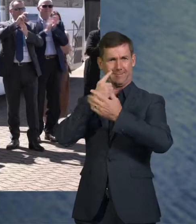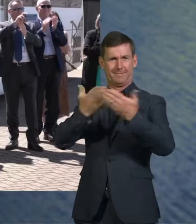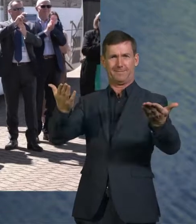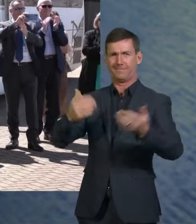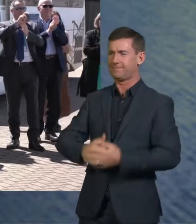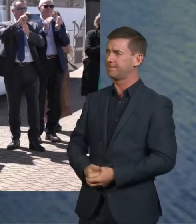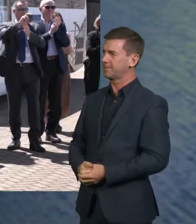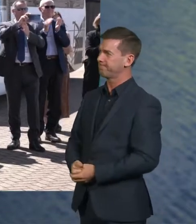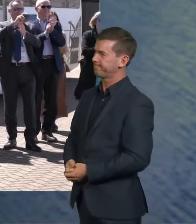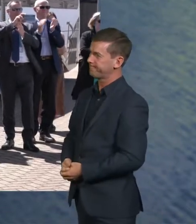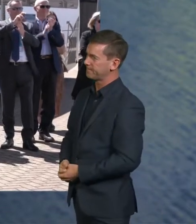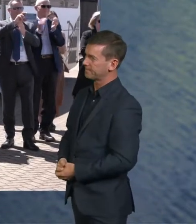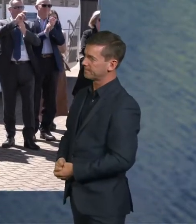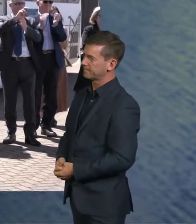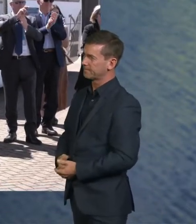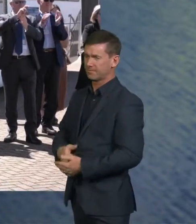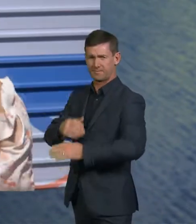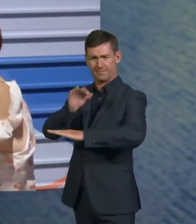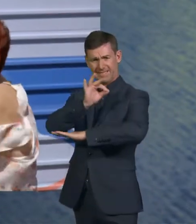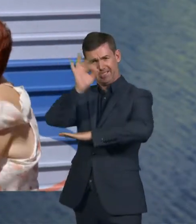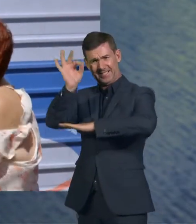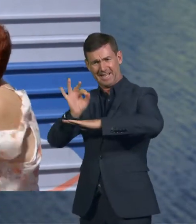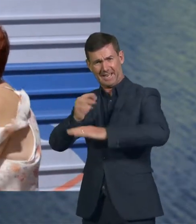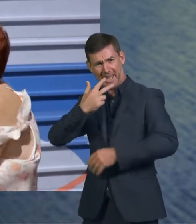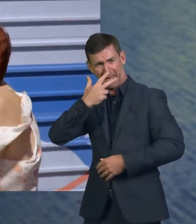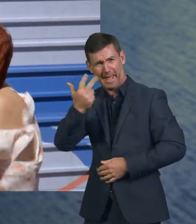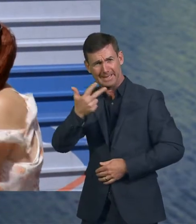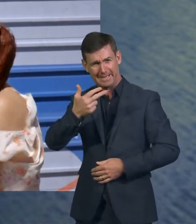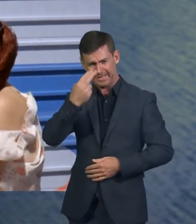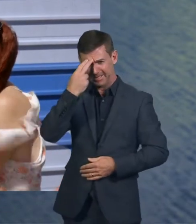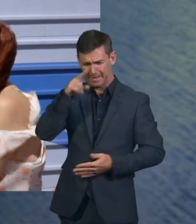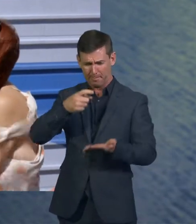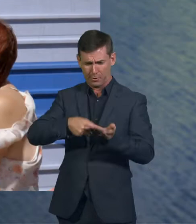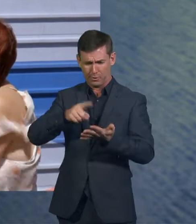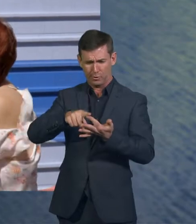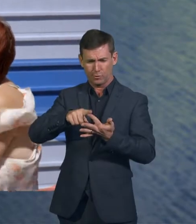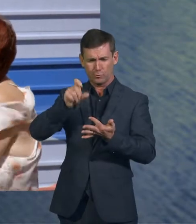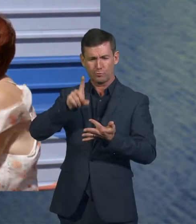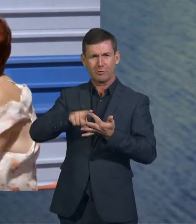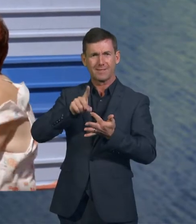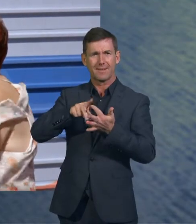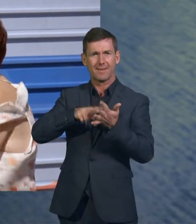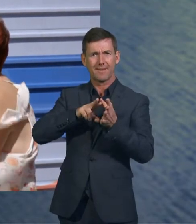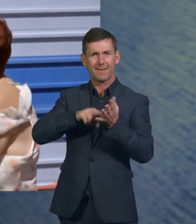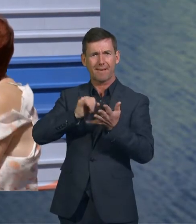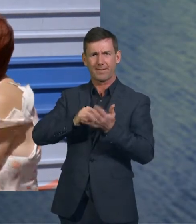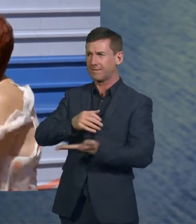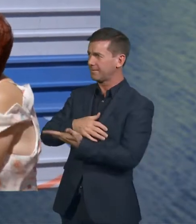To 18-year-old designer Rhys Evans. You don't know you are, but Mum's proud of you. Really, I am. I am.